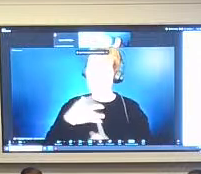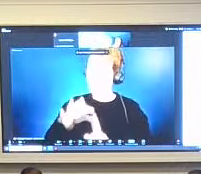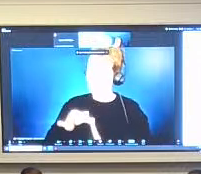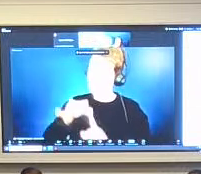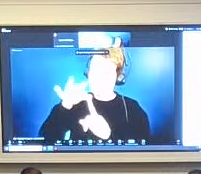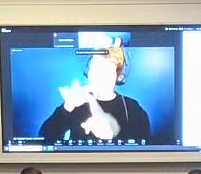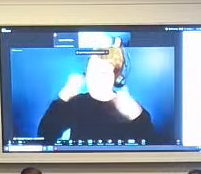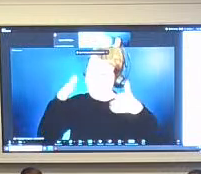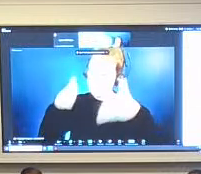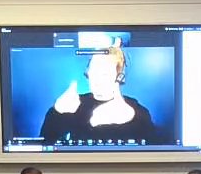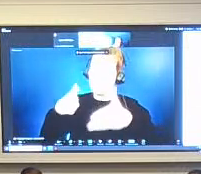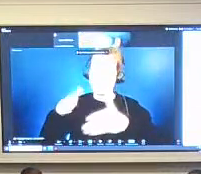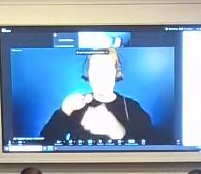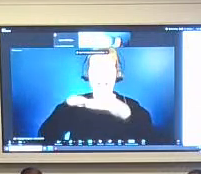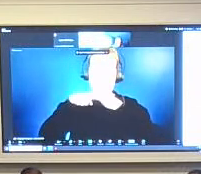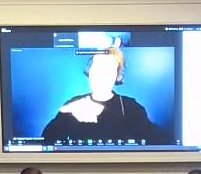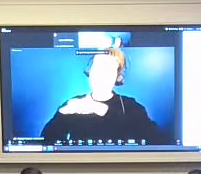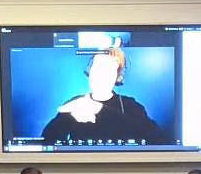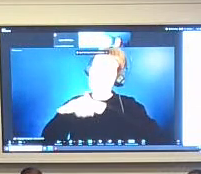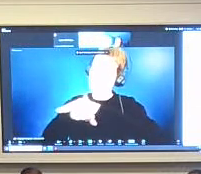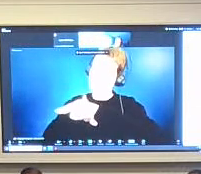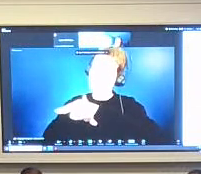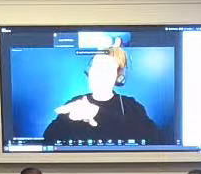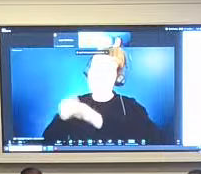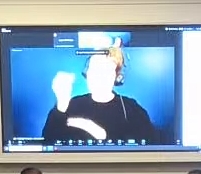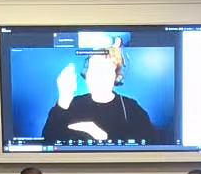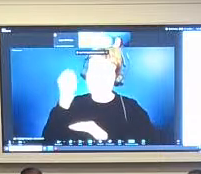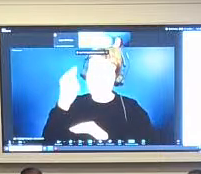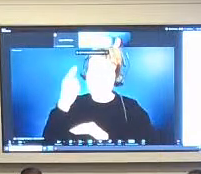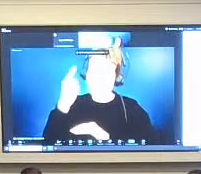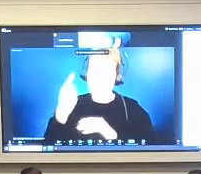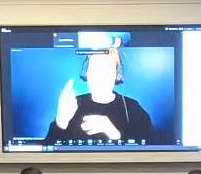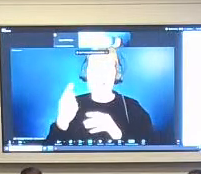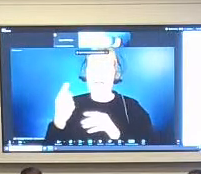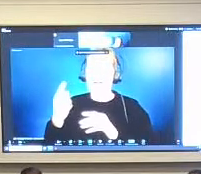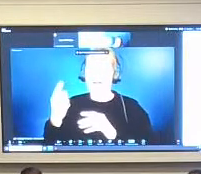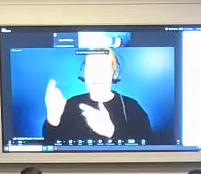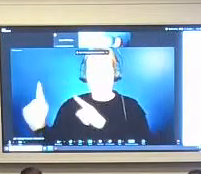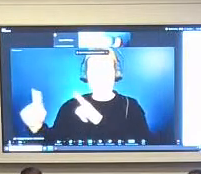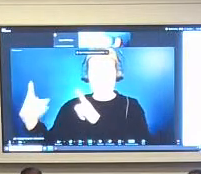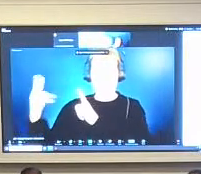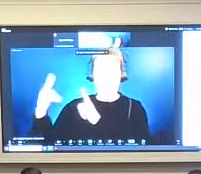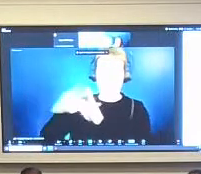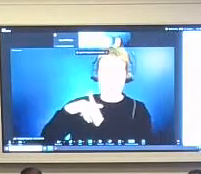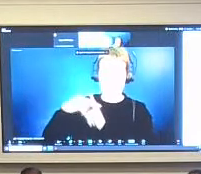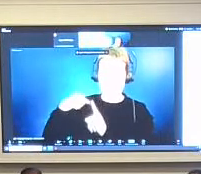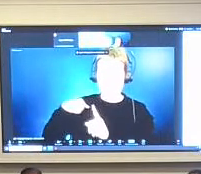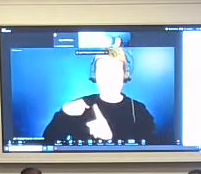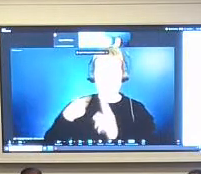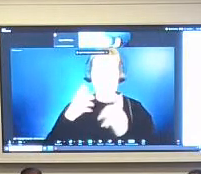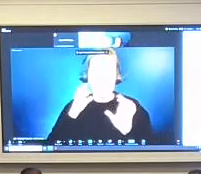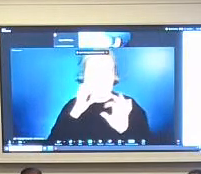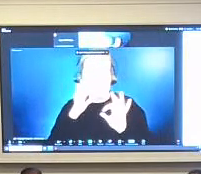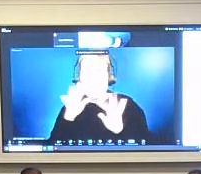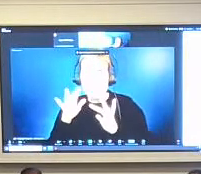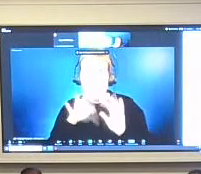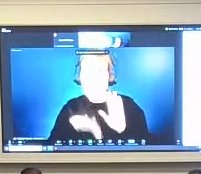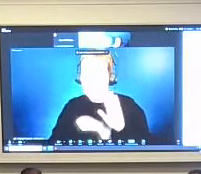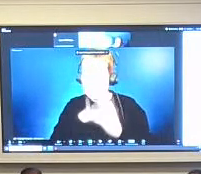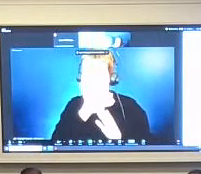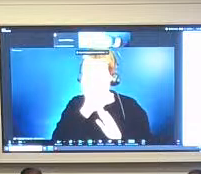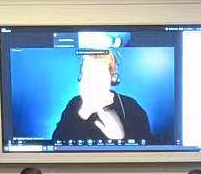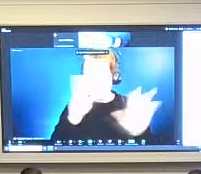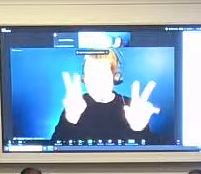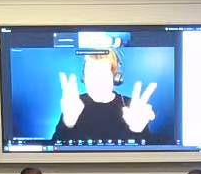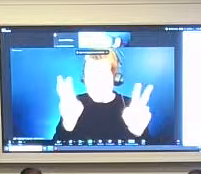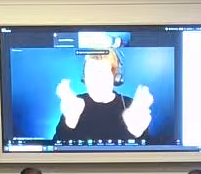with finding an issue that is not directly under my purview to address. And this is something that's near and dear to my heart for